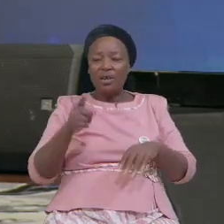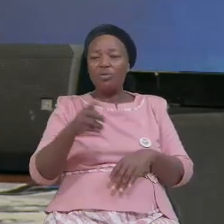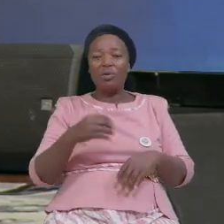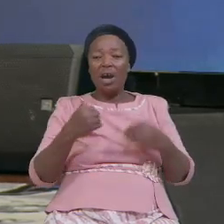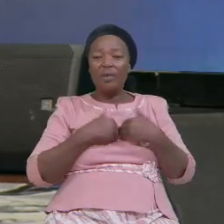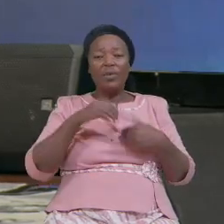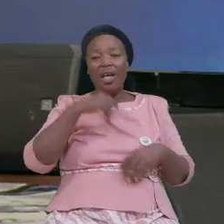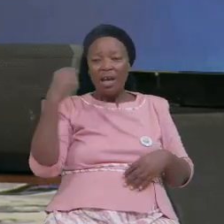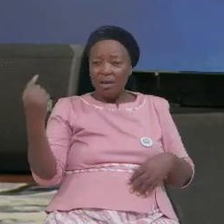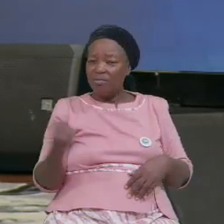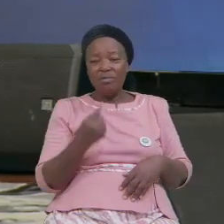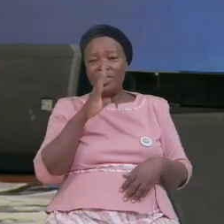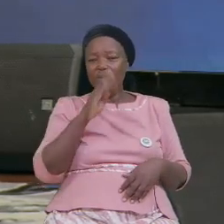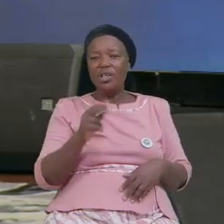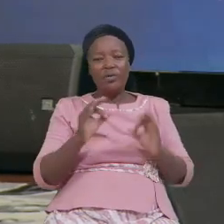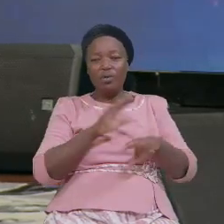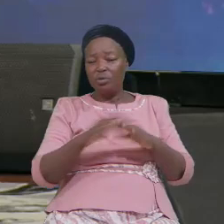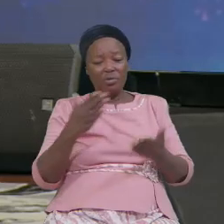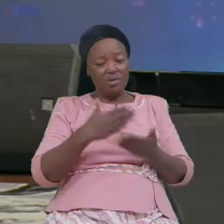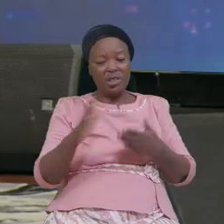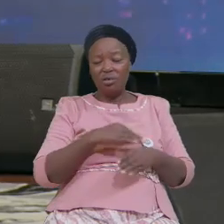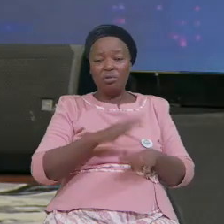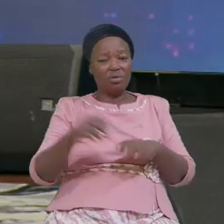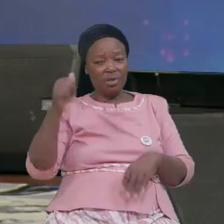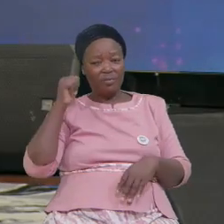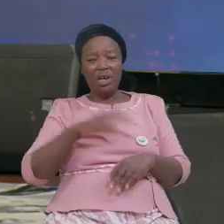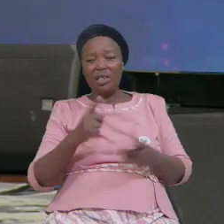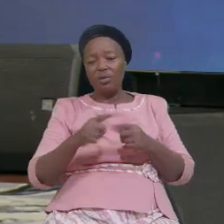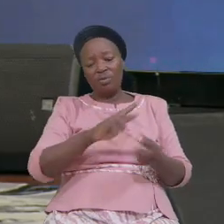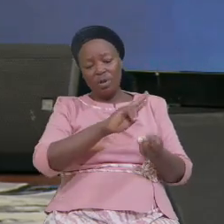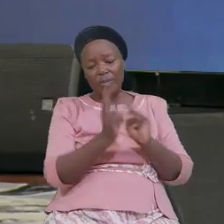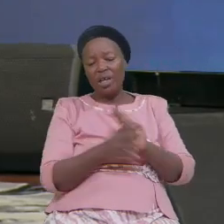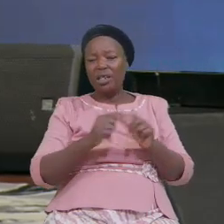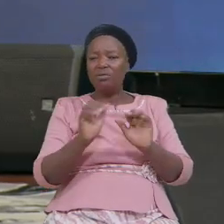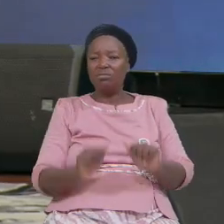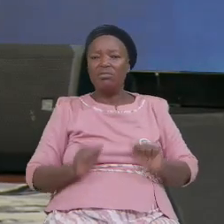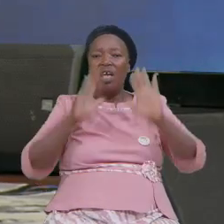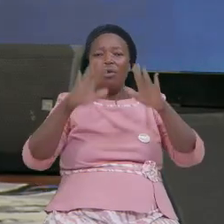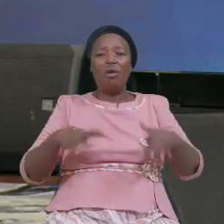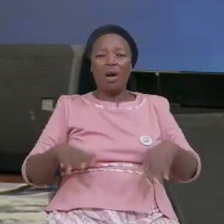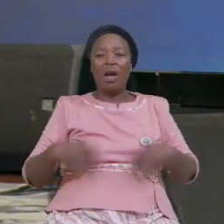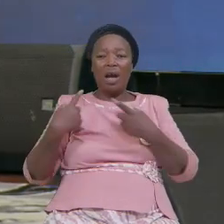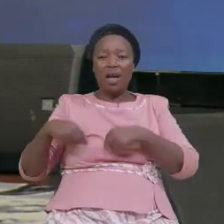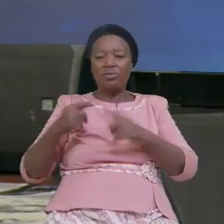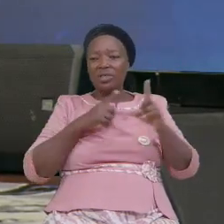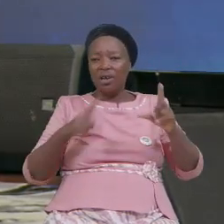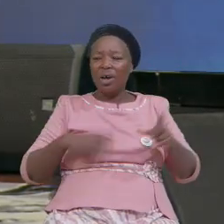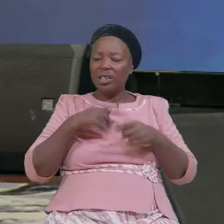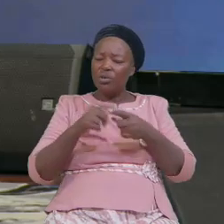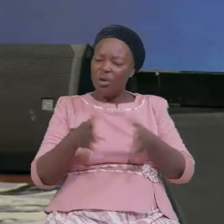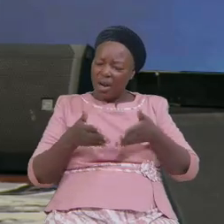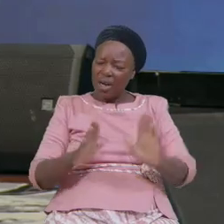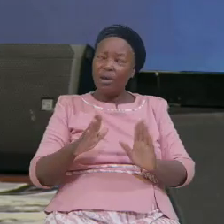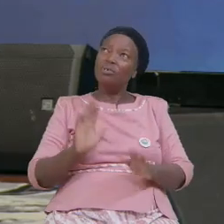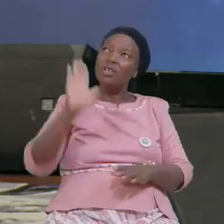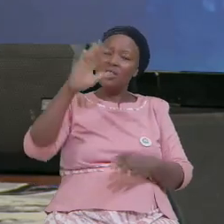don't resist, if you repent, if you give your heart to the Lord and you allow his Spirit,